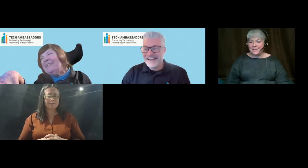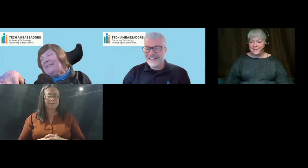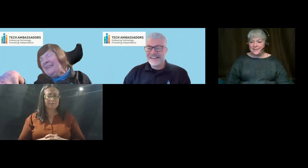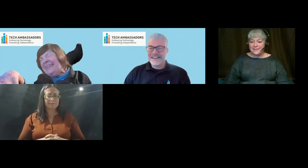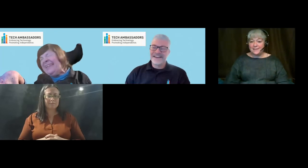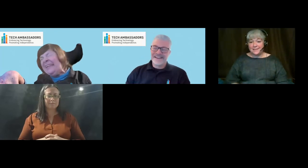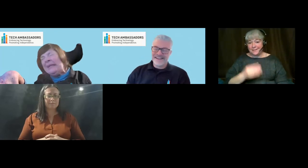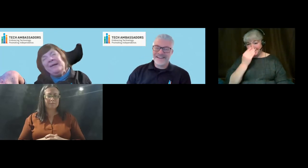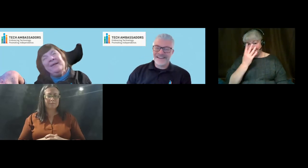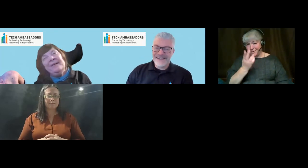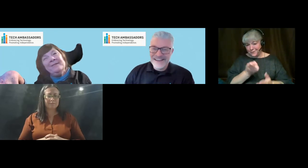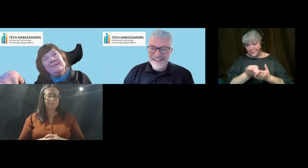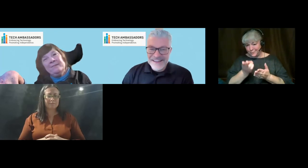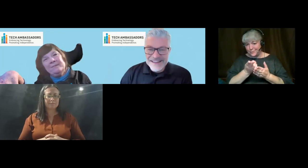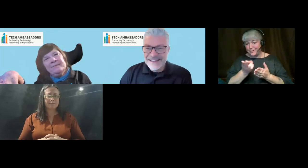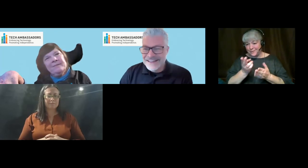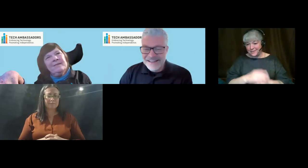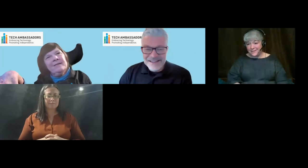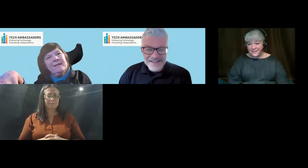tell the truth.